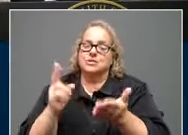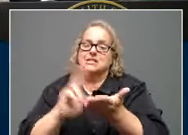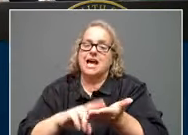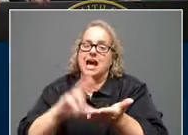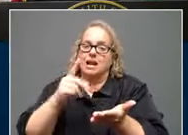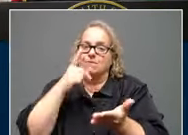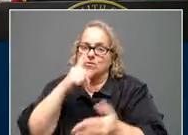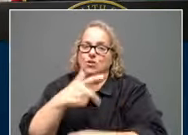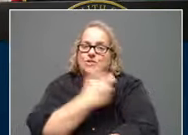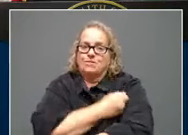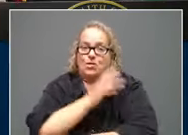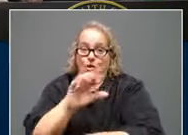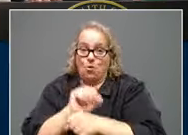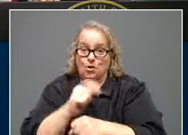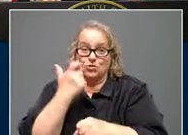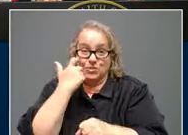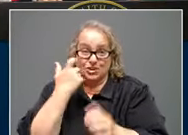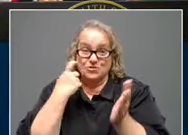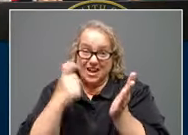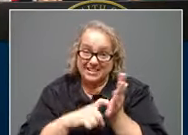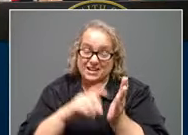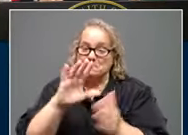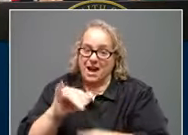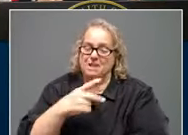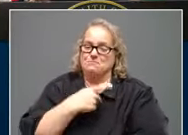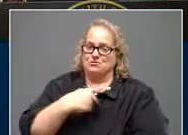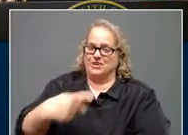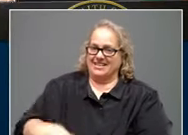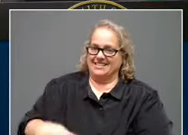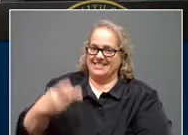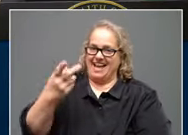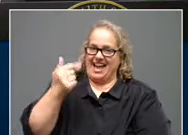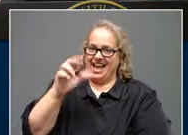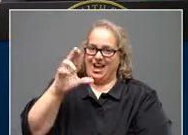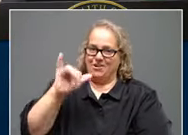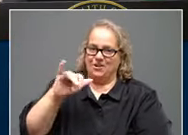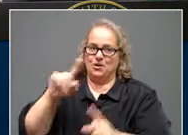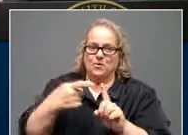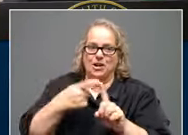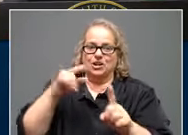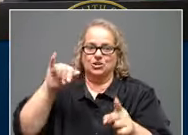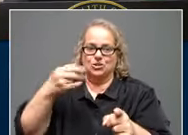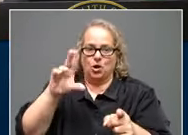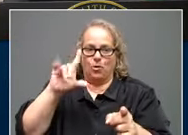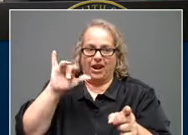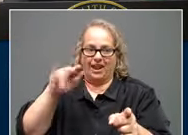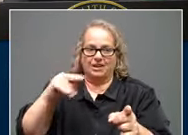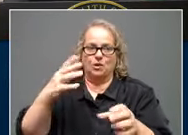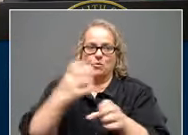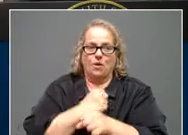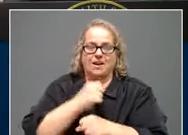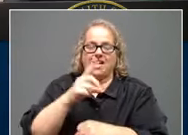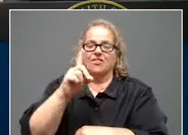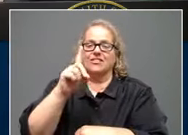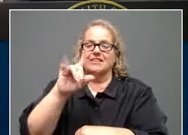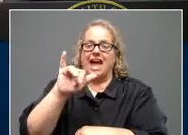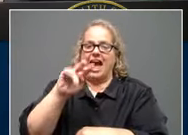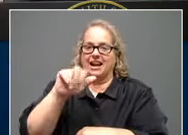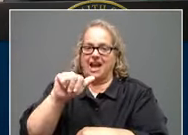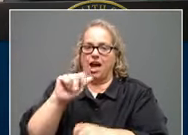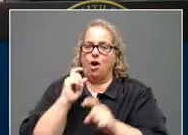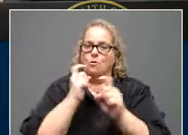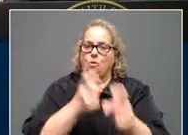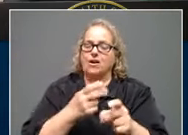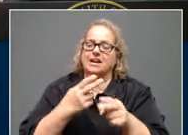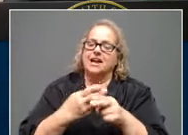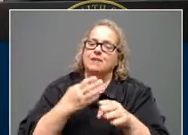was recently recognized by Prince Harry when Jacqueline won the Diana Award, named after Princess Diana. Hearing